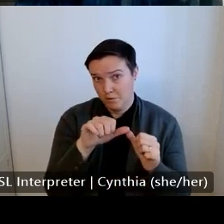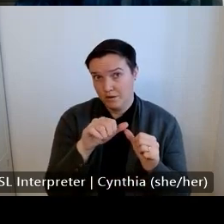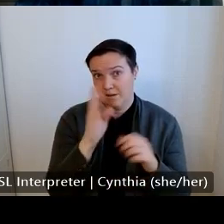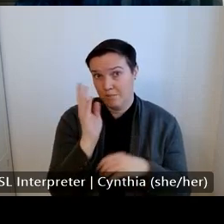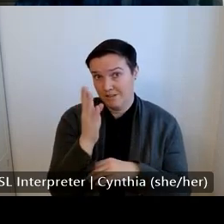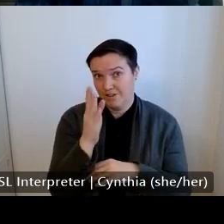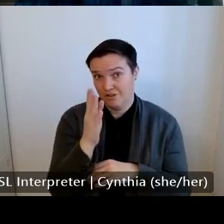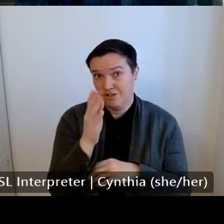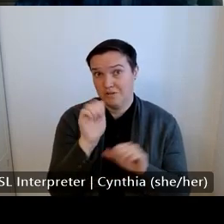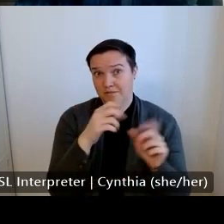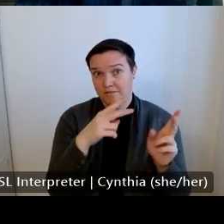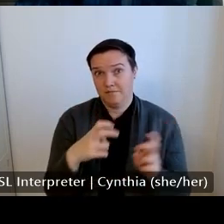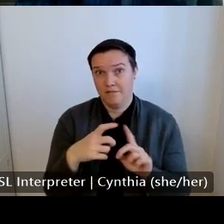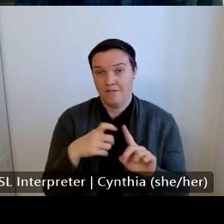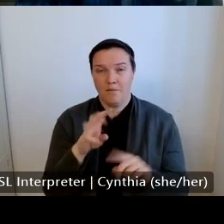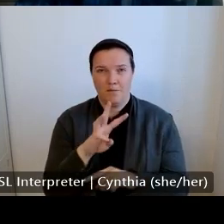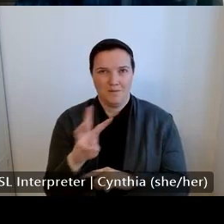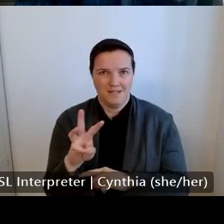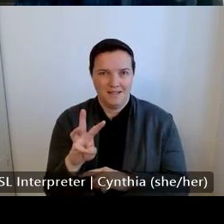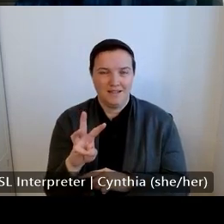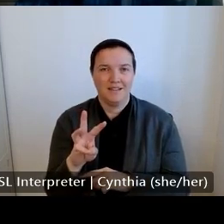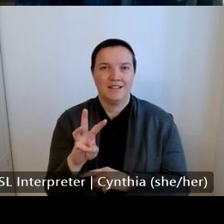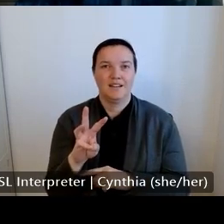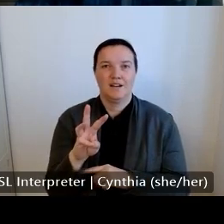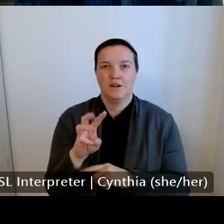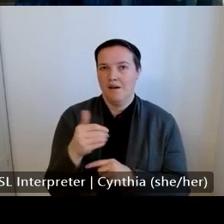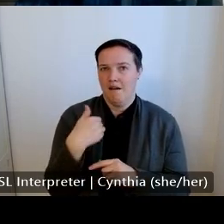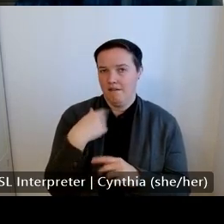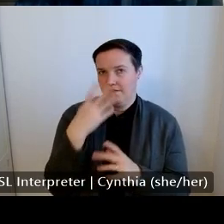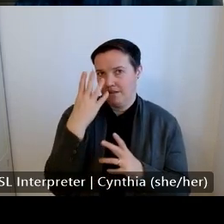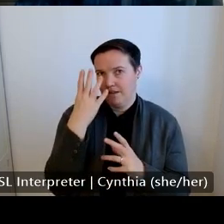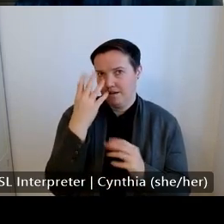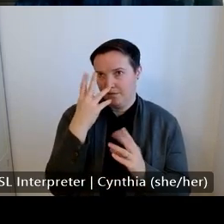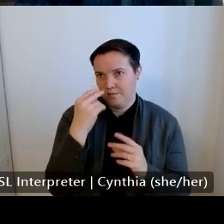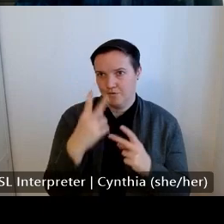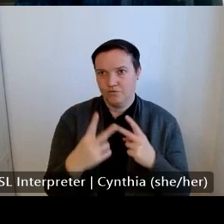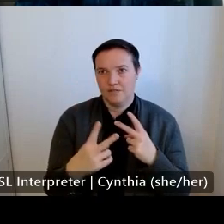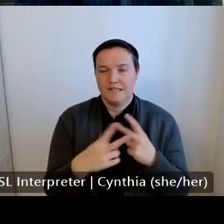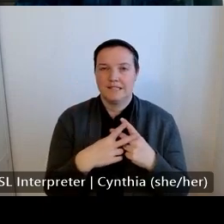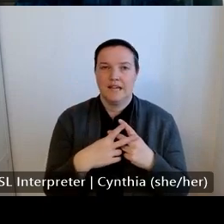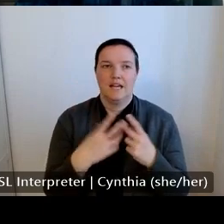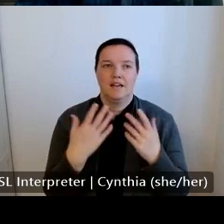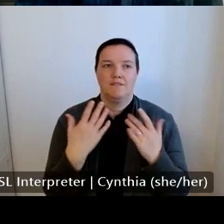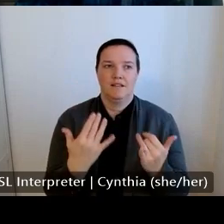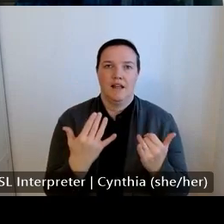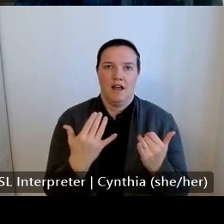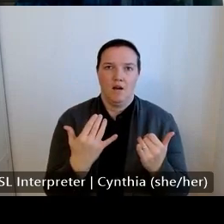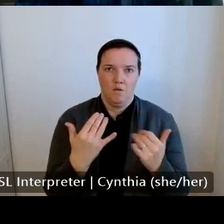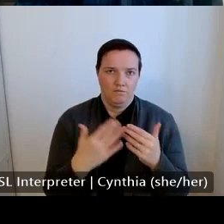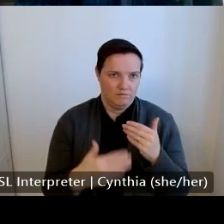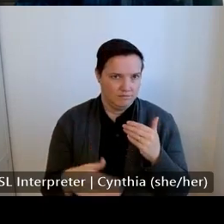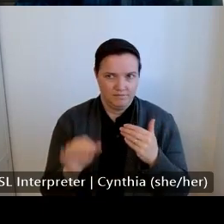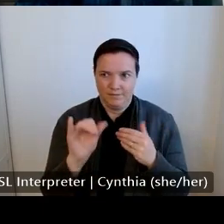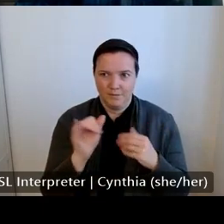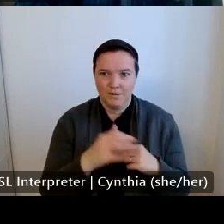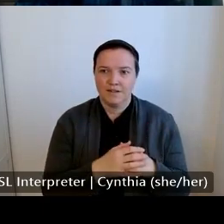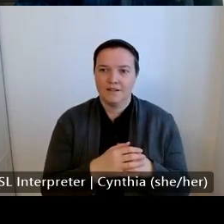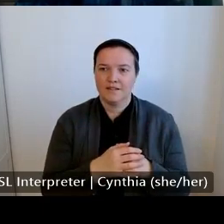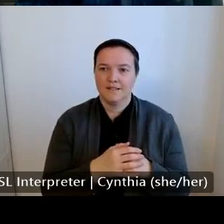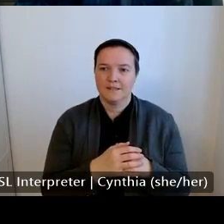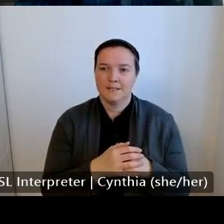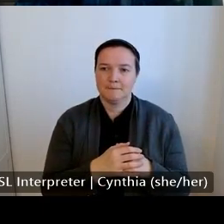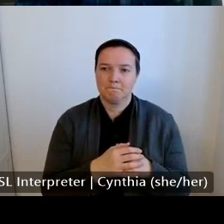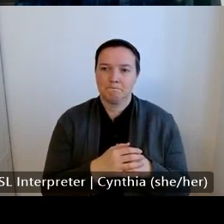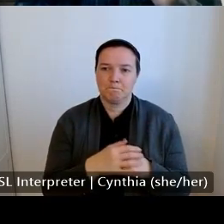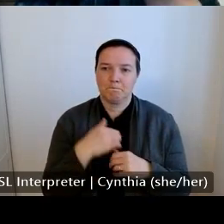from the website that we posted, and that way you have that information beyond today. Another thing that I usually